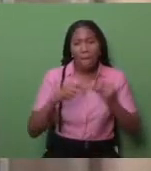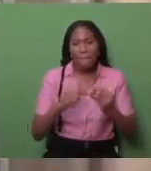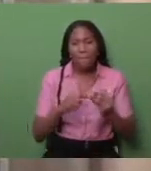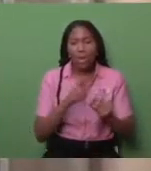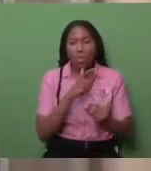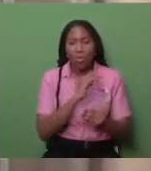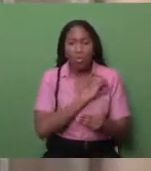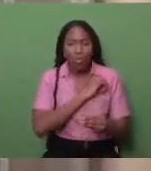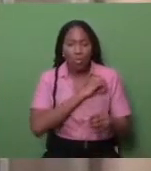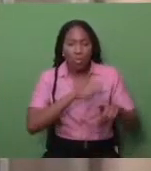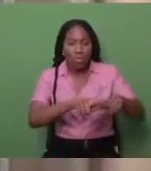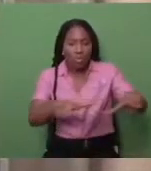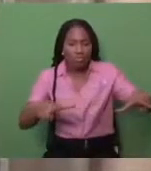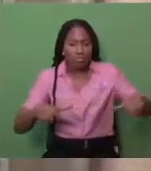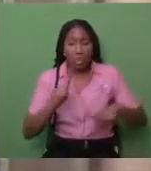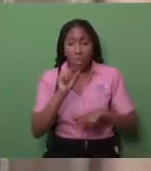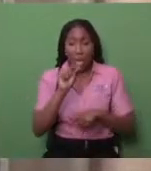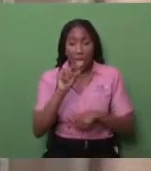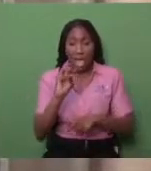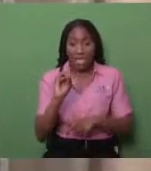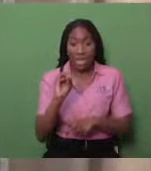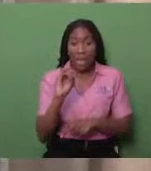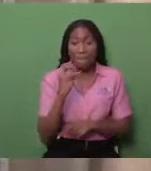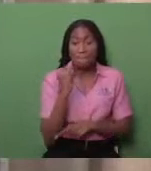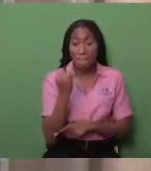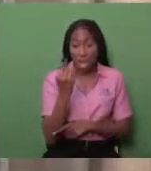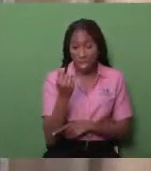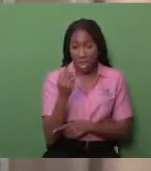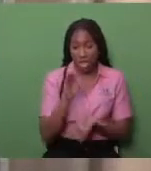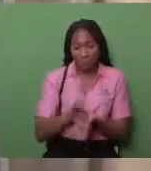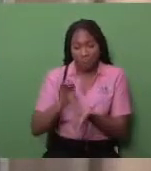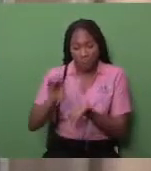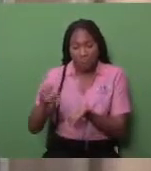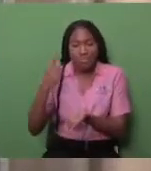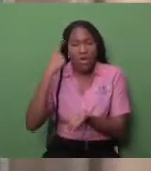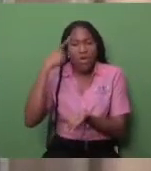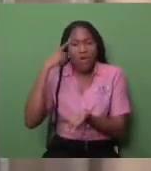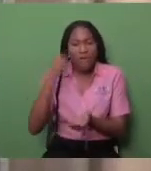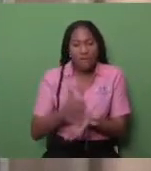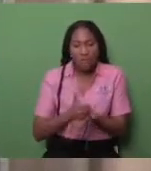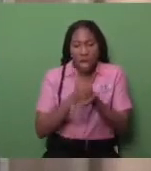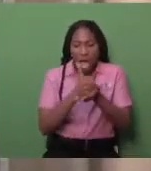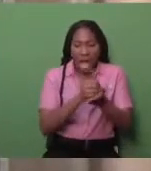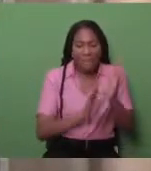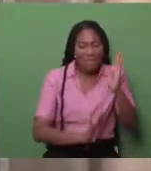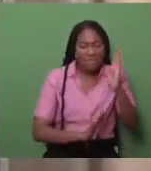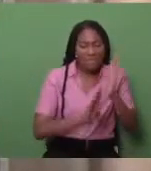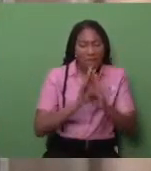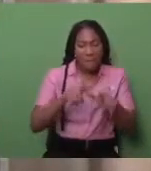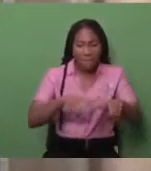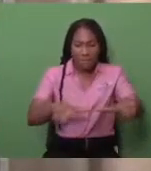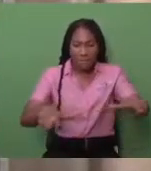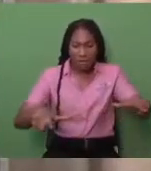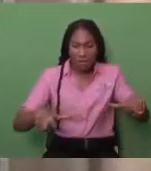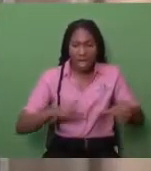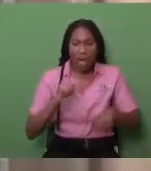been allocated in the budget to develop lands of Karani, at Karani and Orange Grove by the